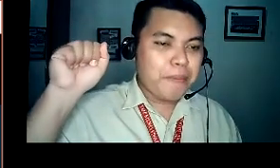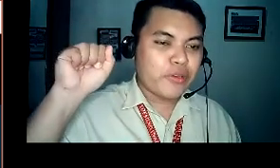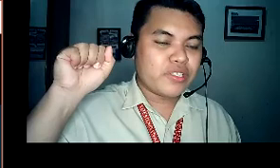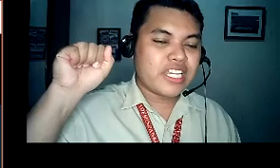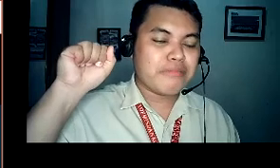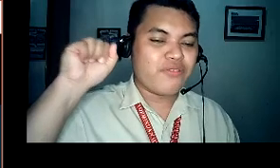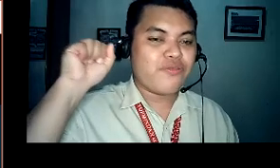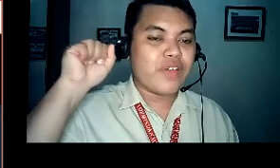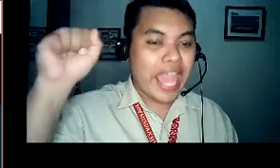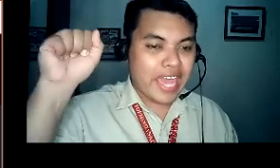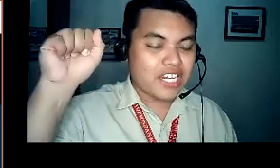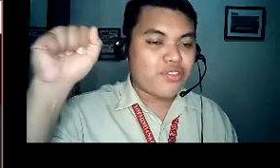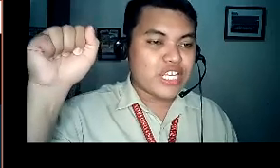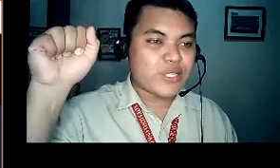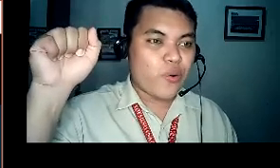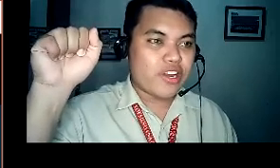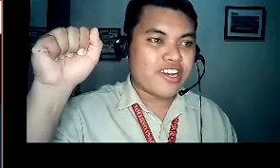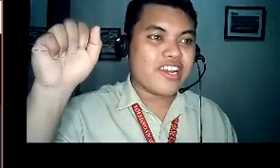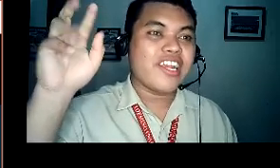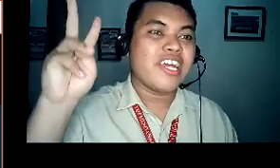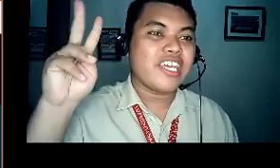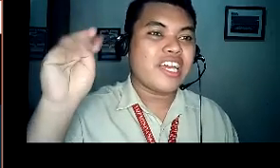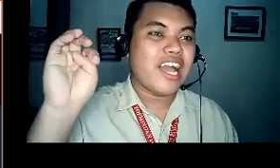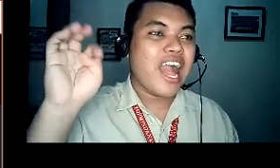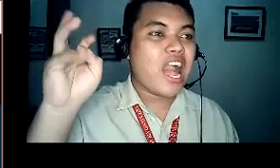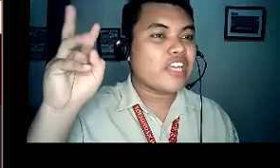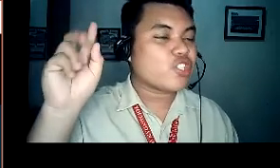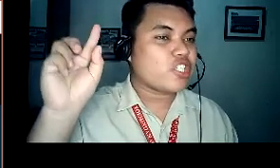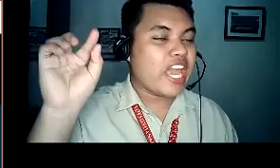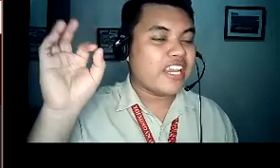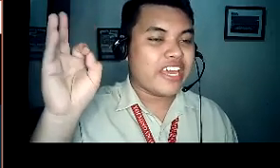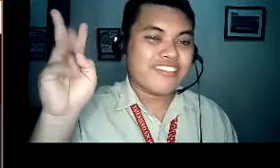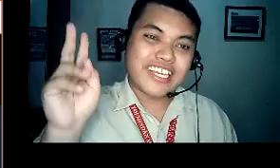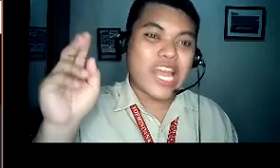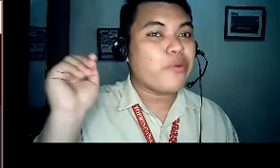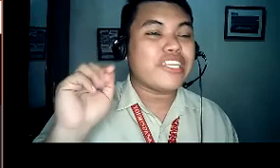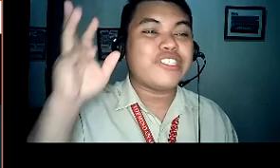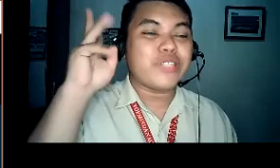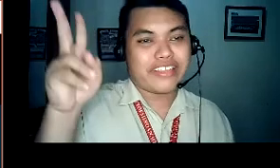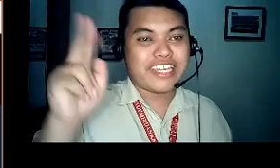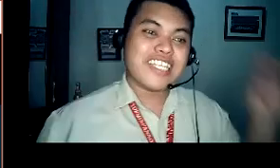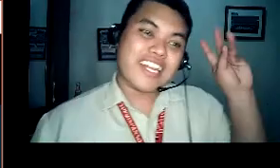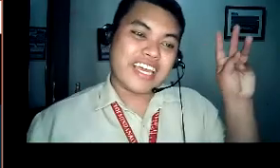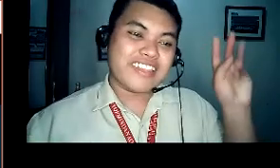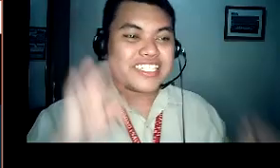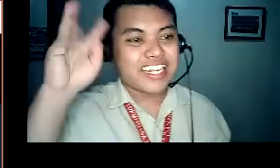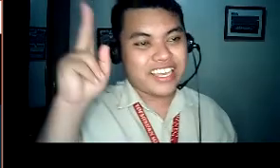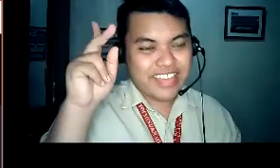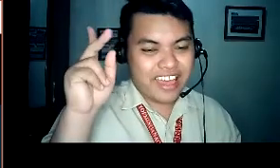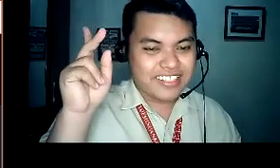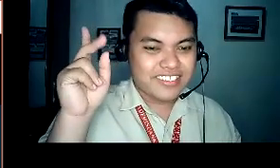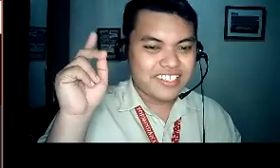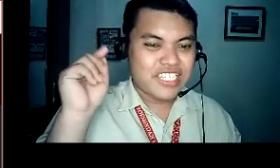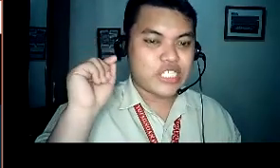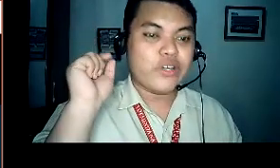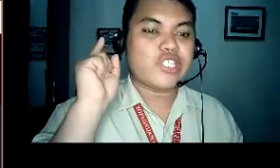I am pointing my hand in this corner, I should end like this. I will not do like this and like this and like